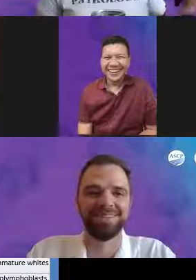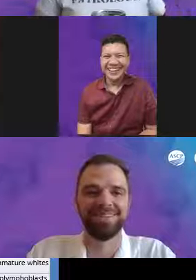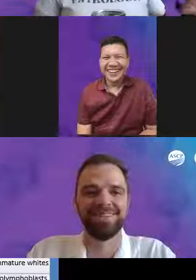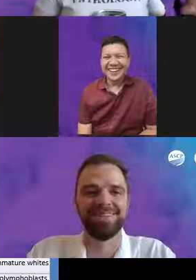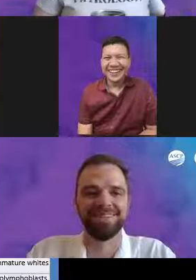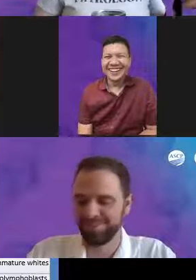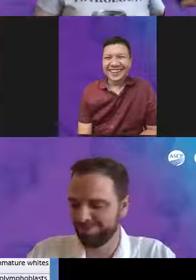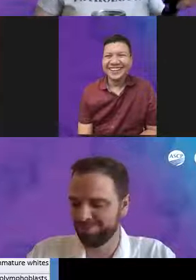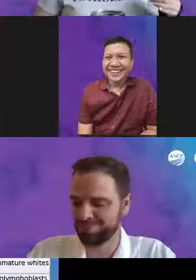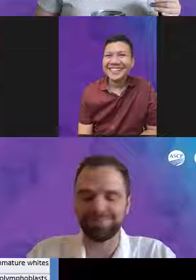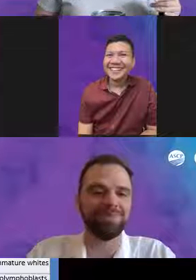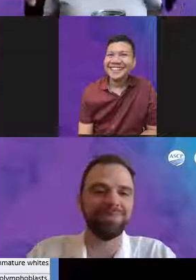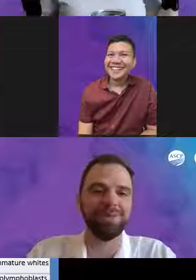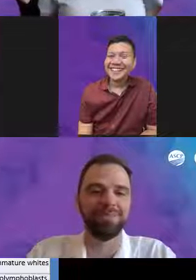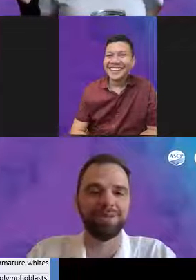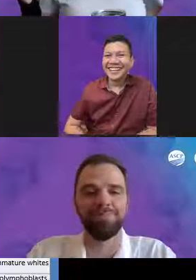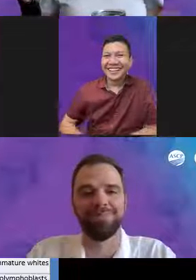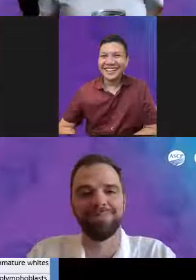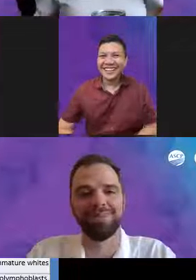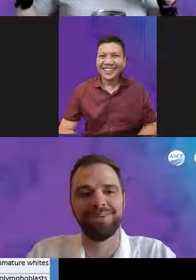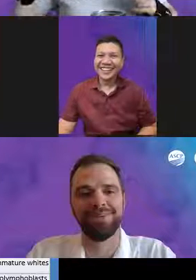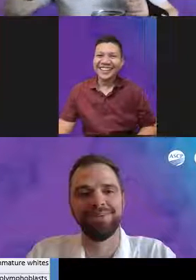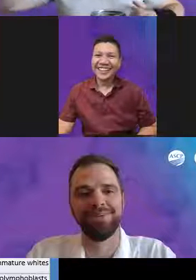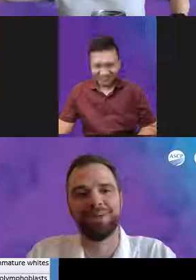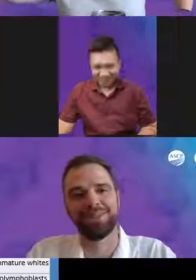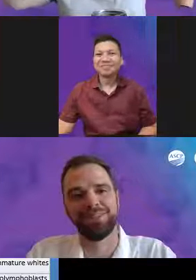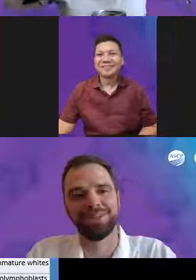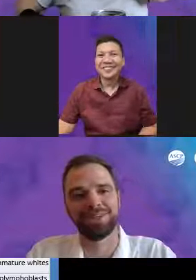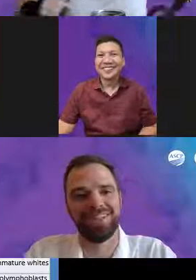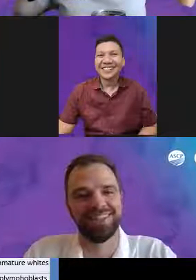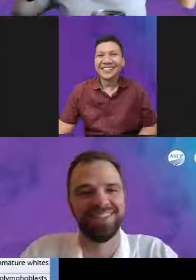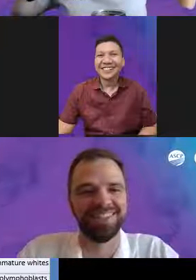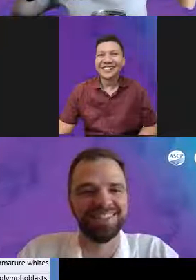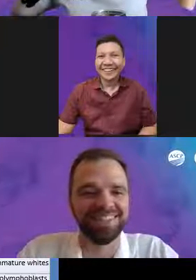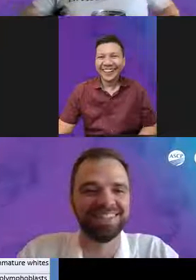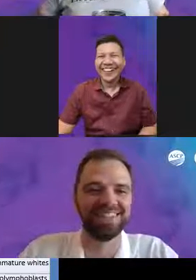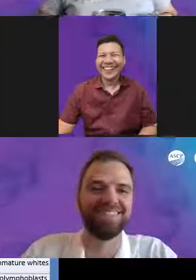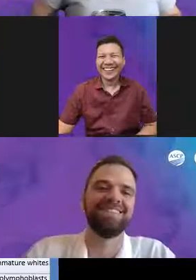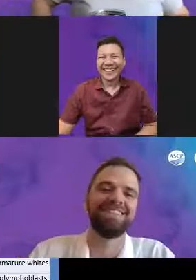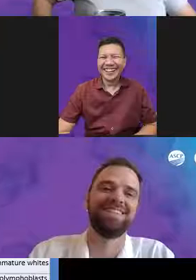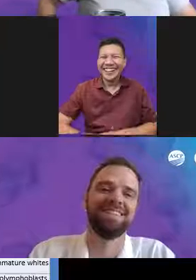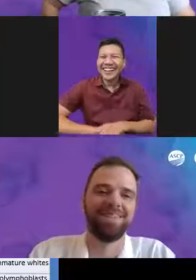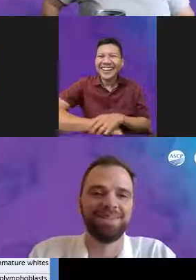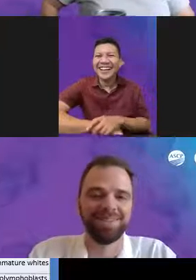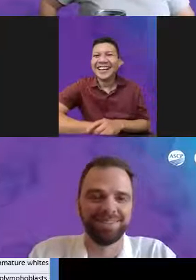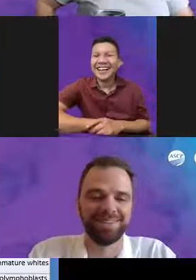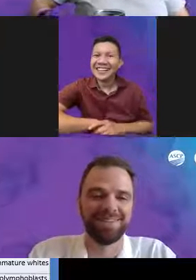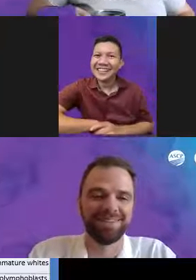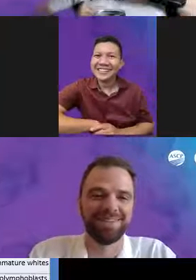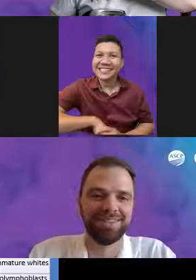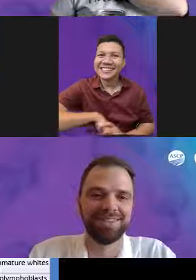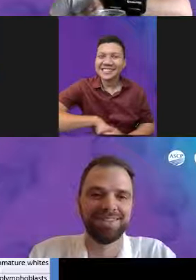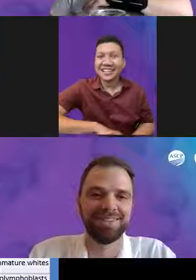a vengeance. Let me tell you, men are wearing them, slinging across themselves and wearing